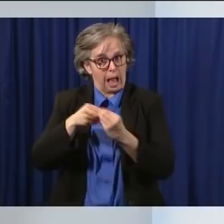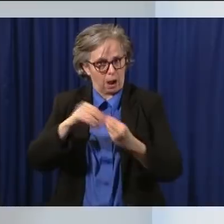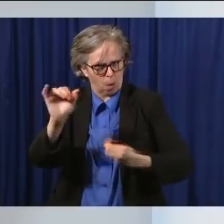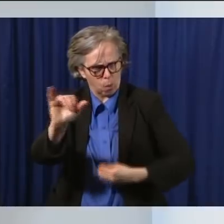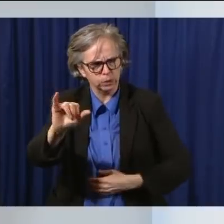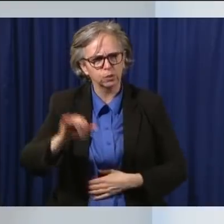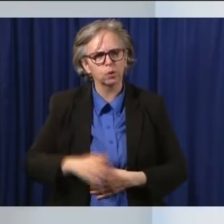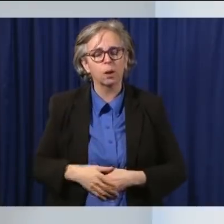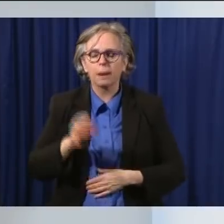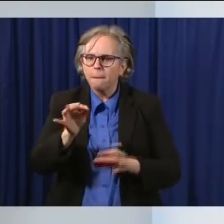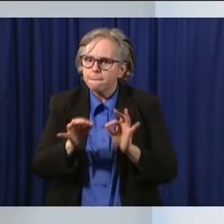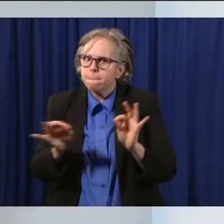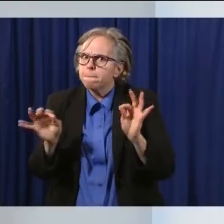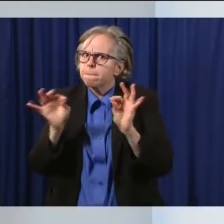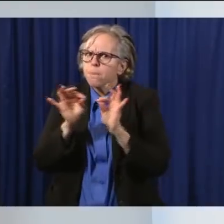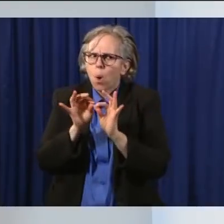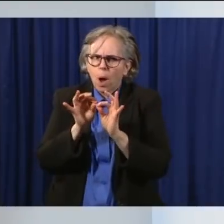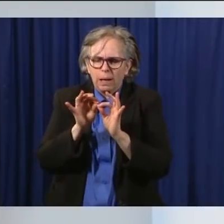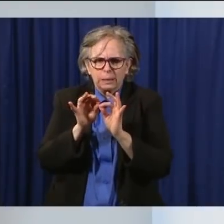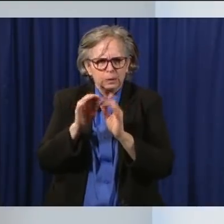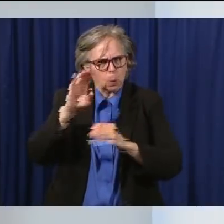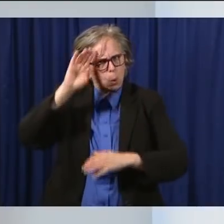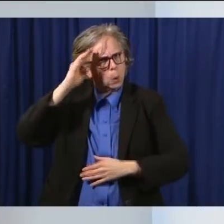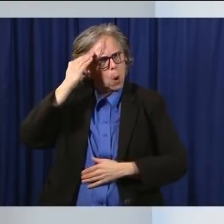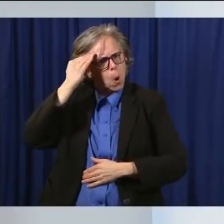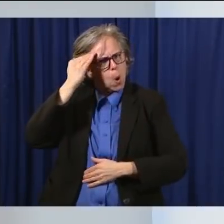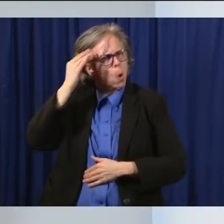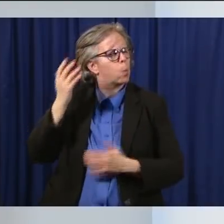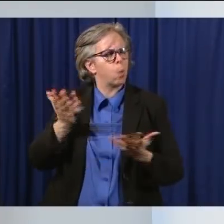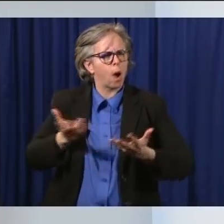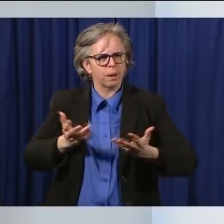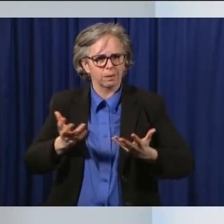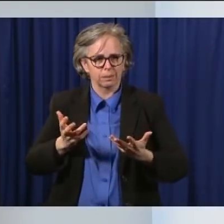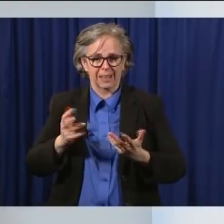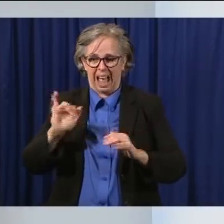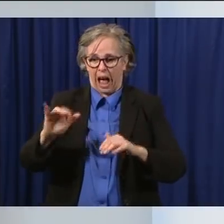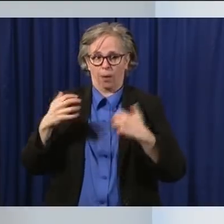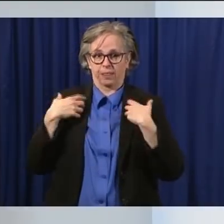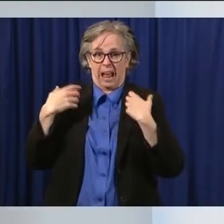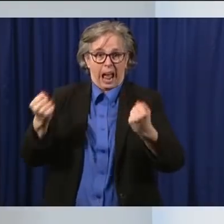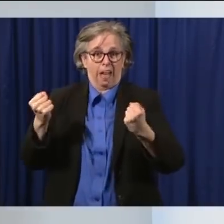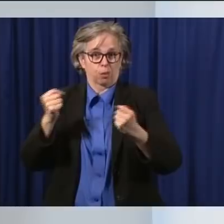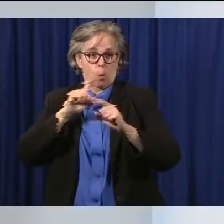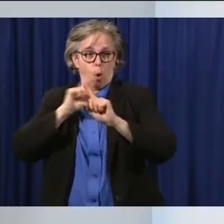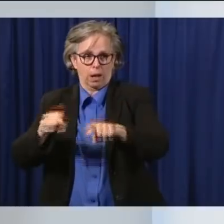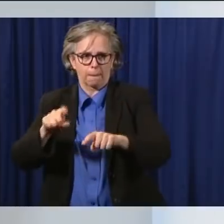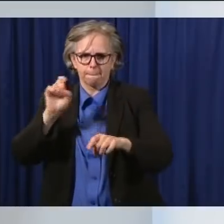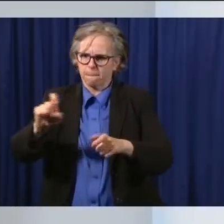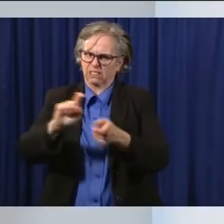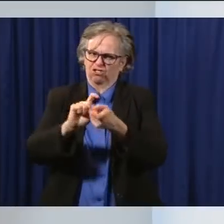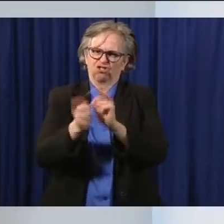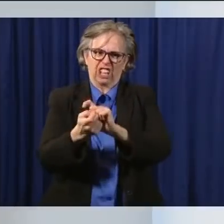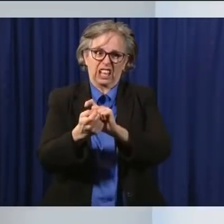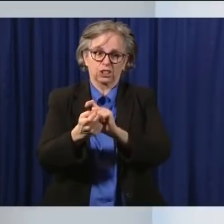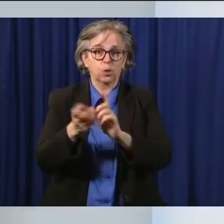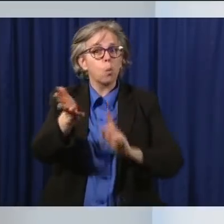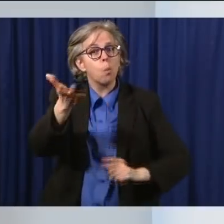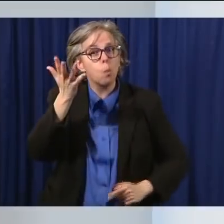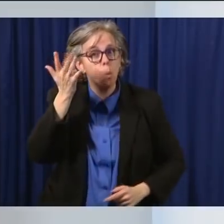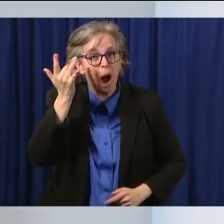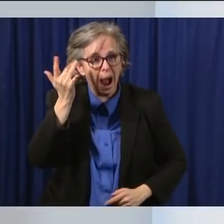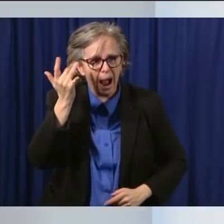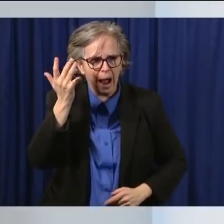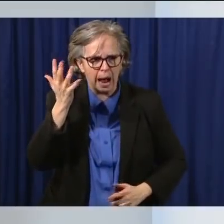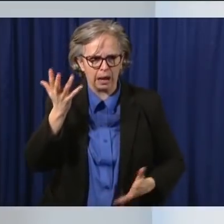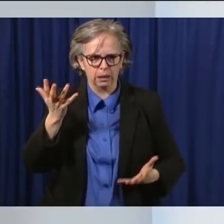happen will also include a change in the health order that will allow school buildings and facilities to be used for skills